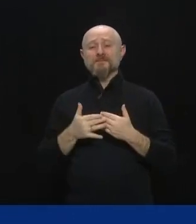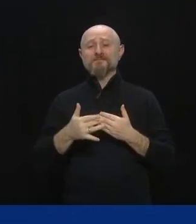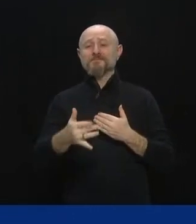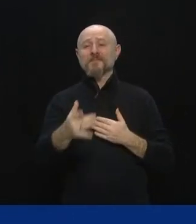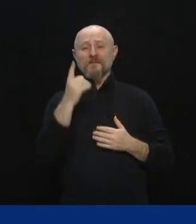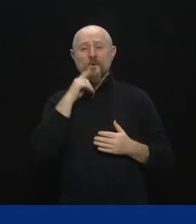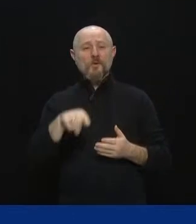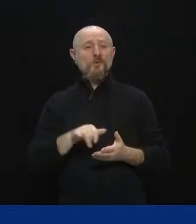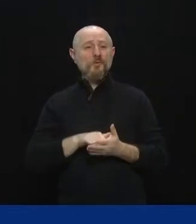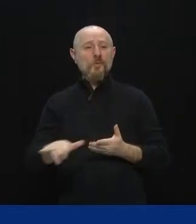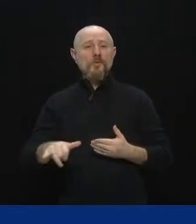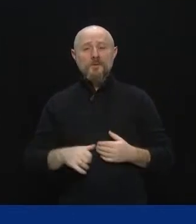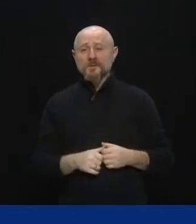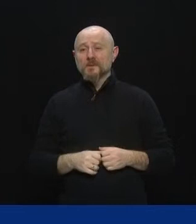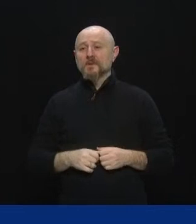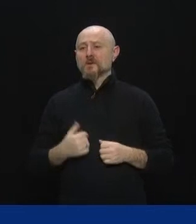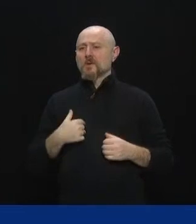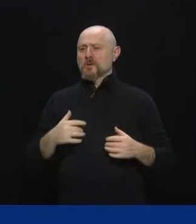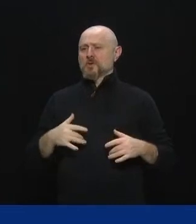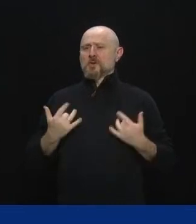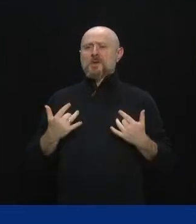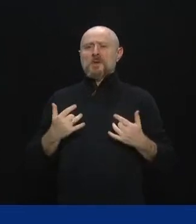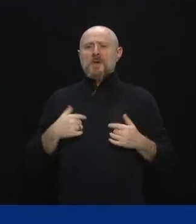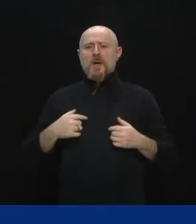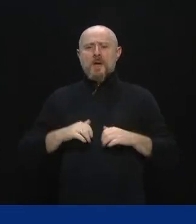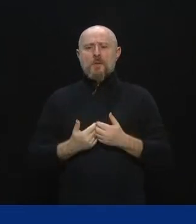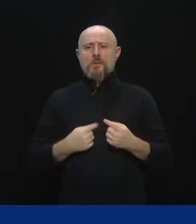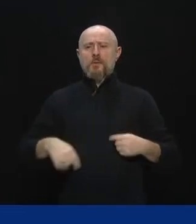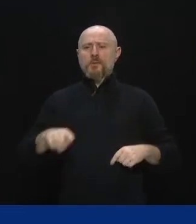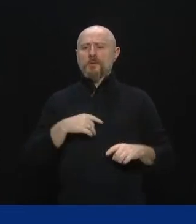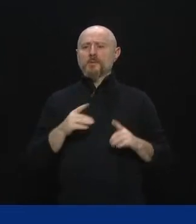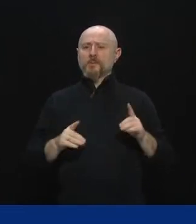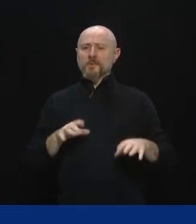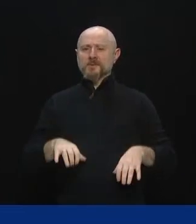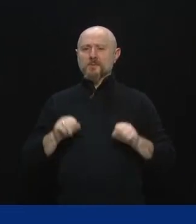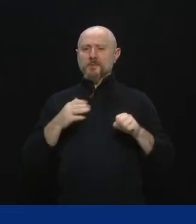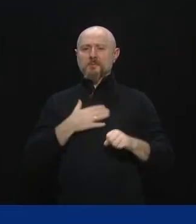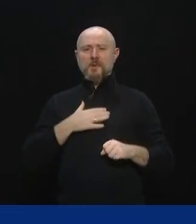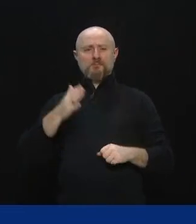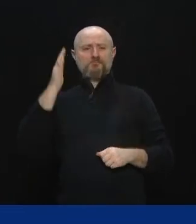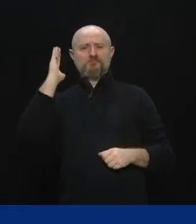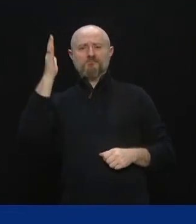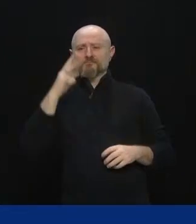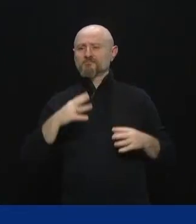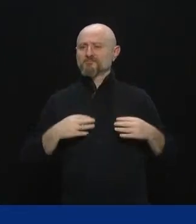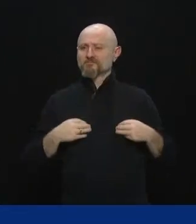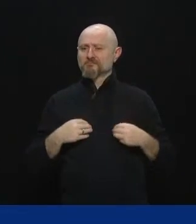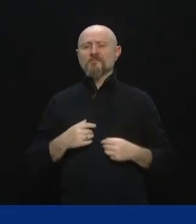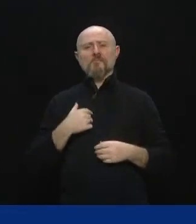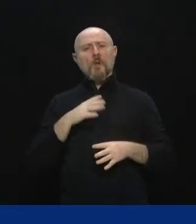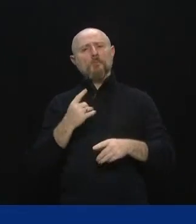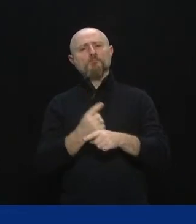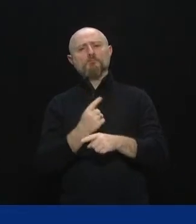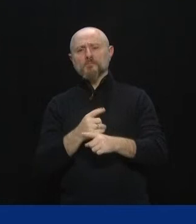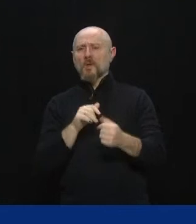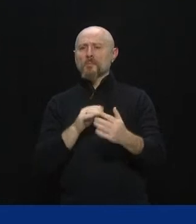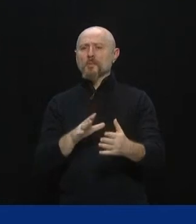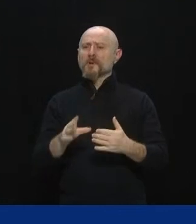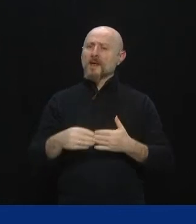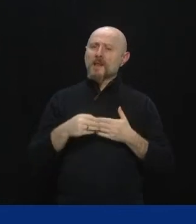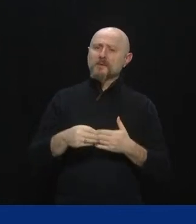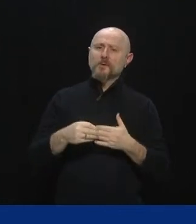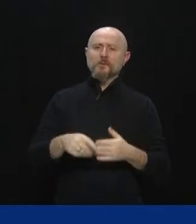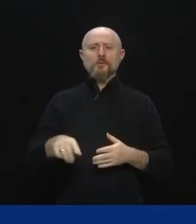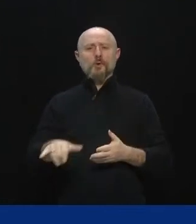feel very good about how that has been received by New Yorkers, who feel that it is a very thoughtful approach to guiding us through not just